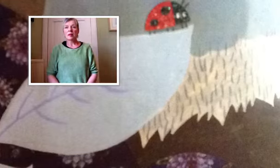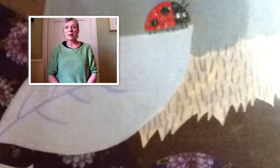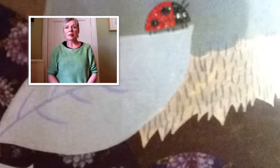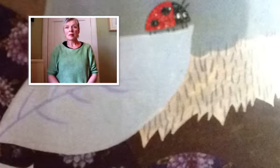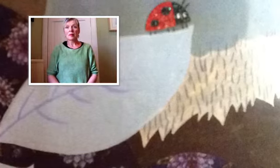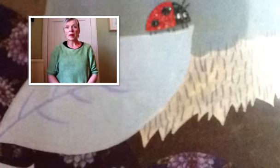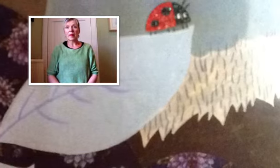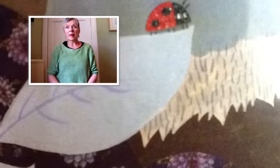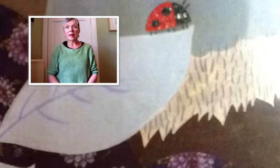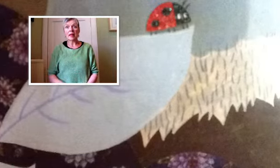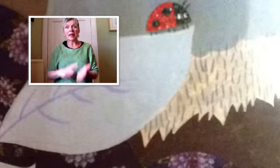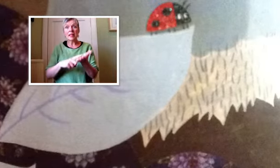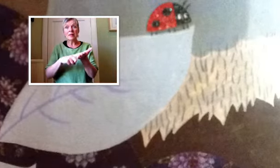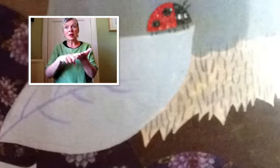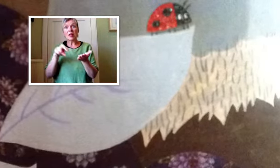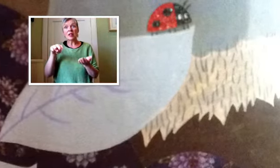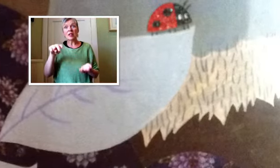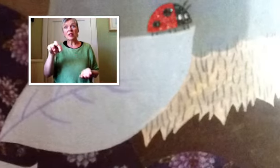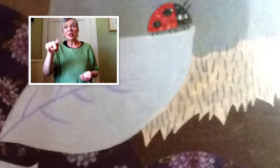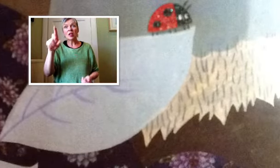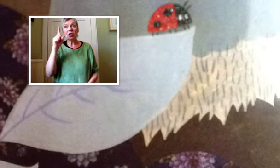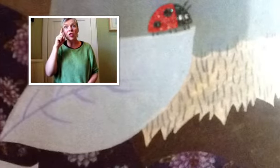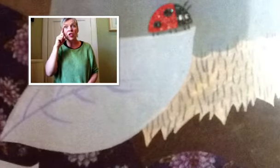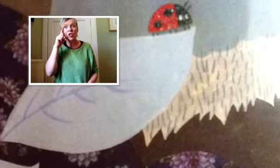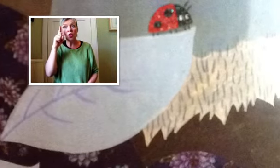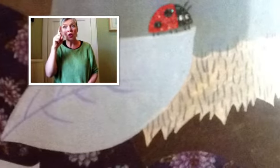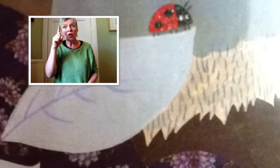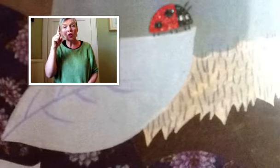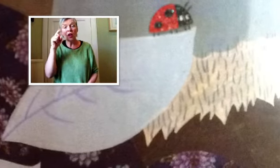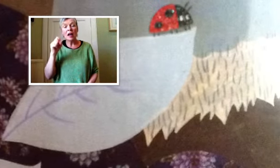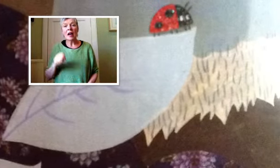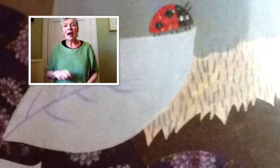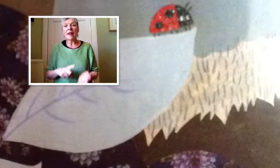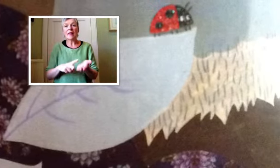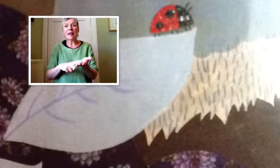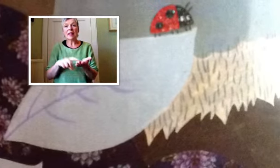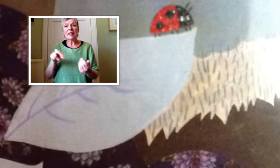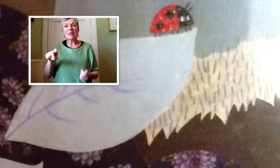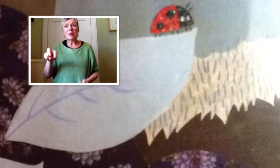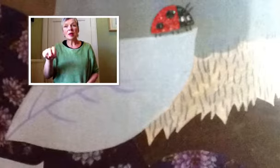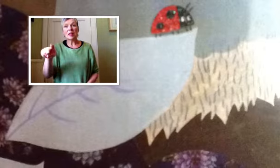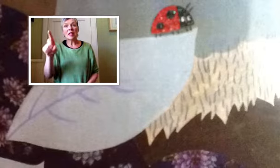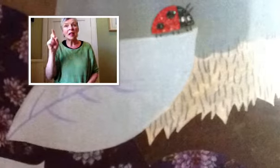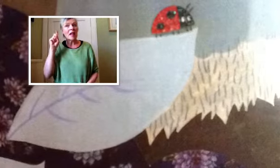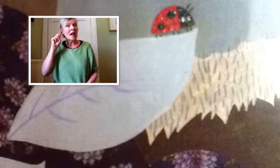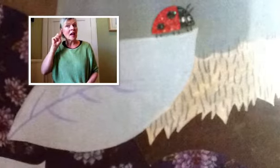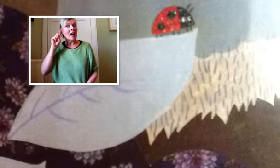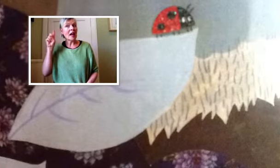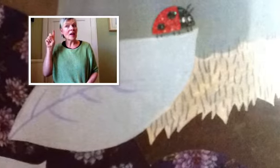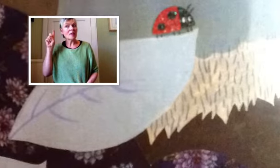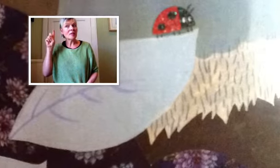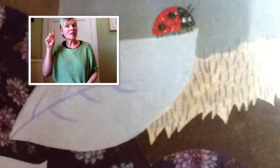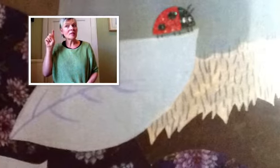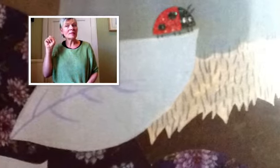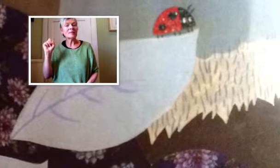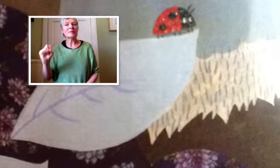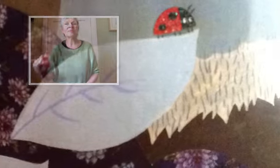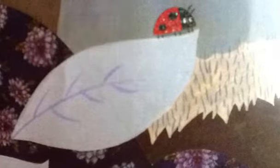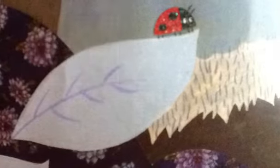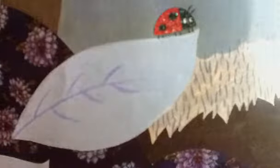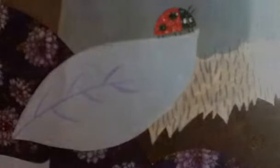But the ladybird saw and the ladybird heard.